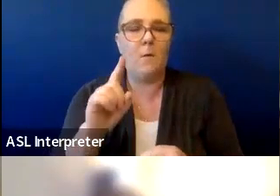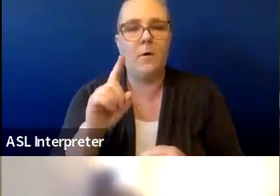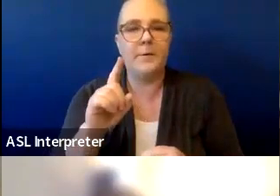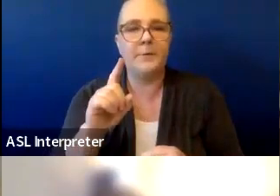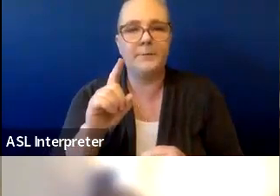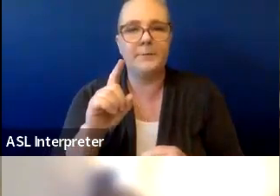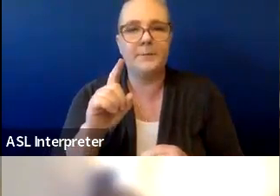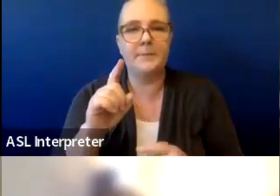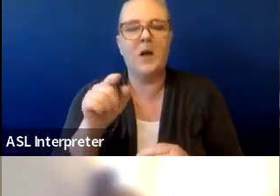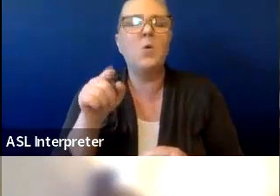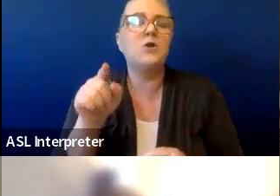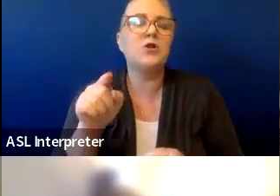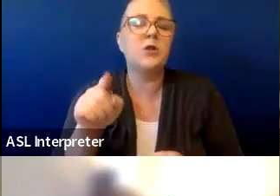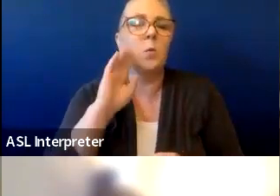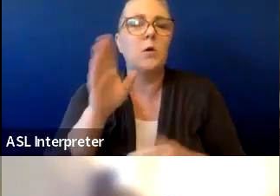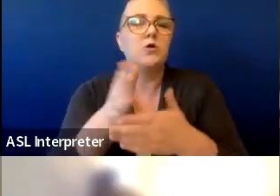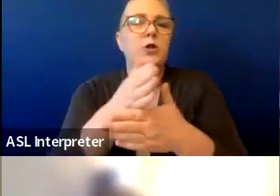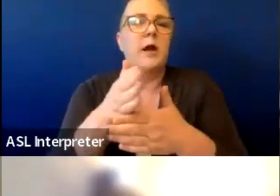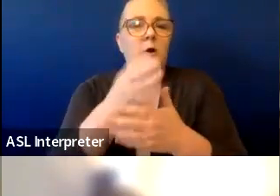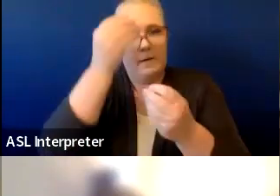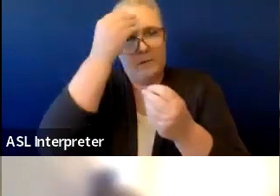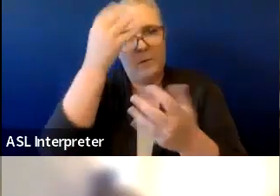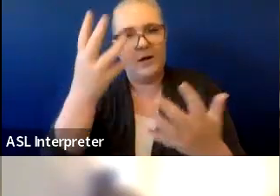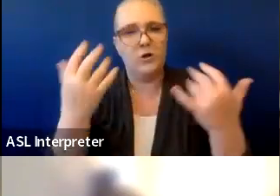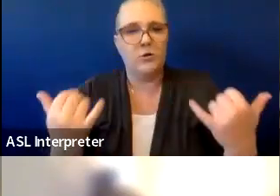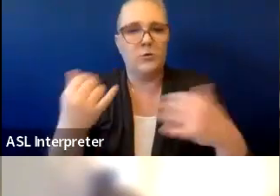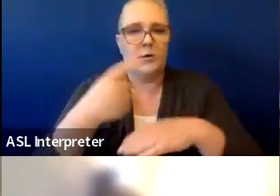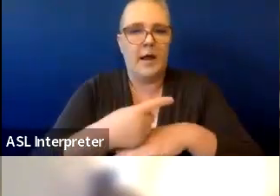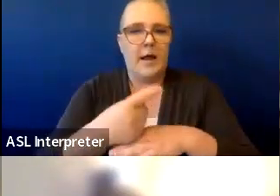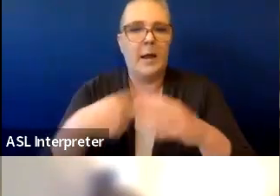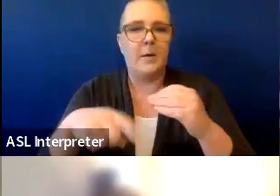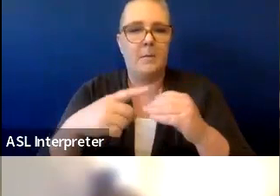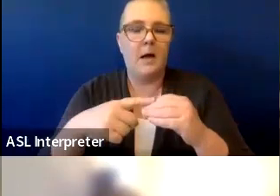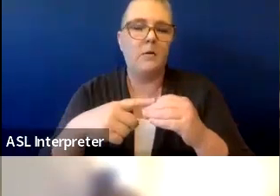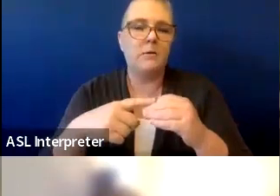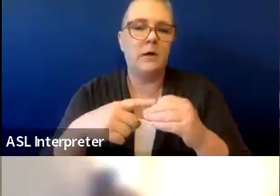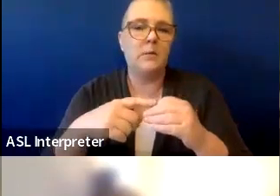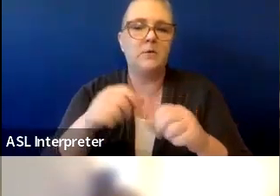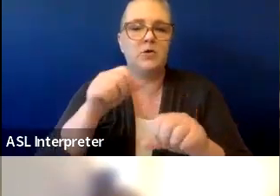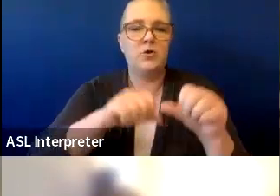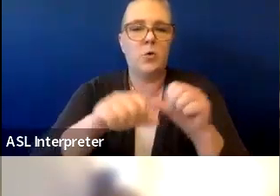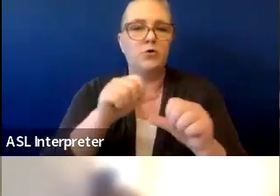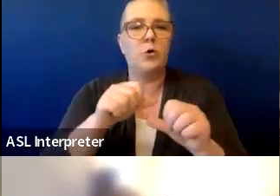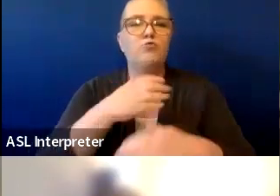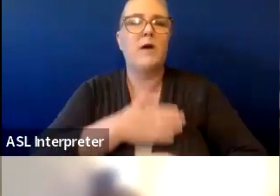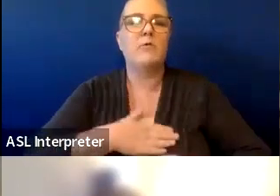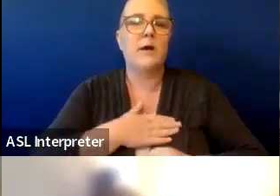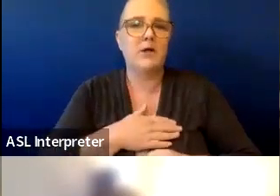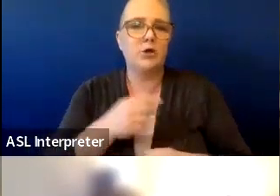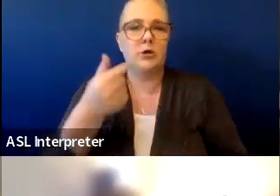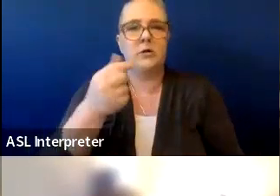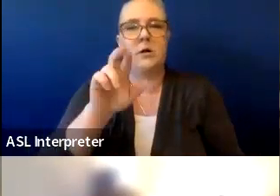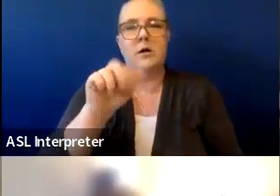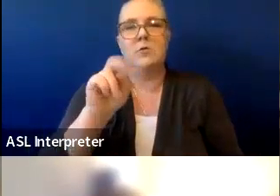and she's going to share information today on social rec grants. And I see Tom and Beverly,